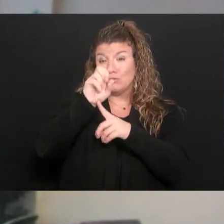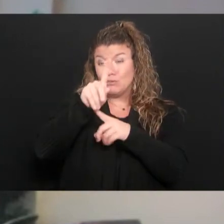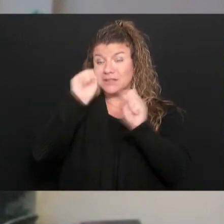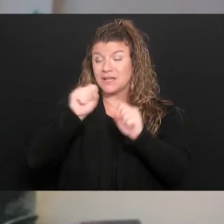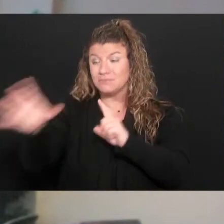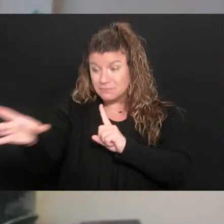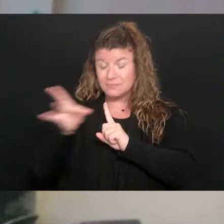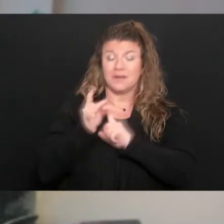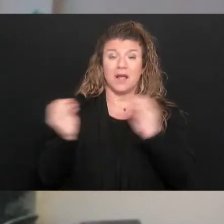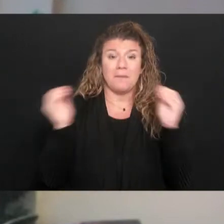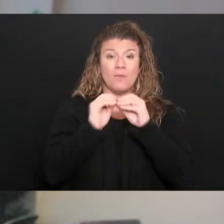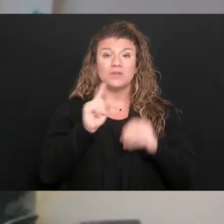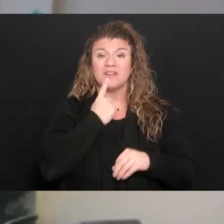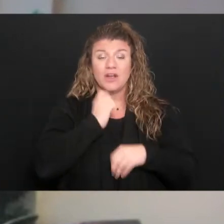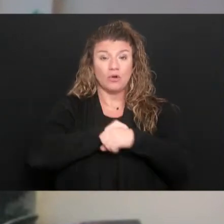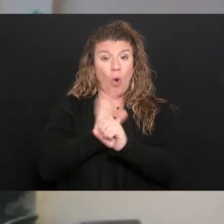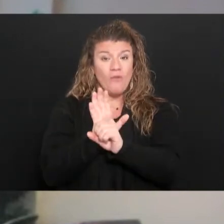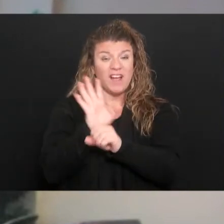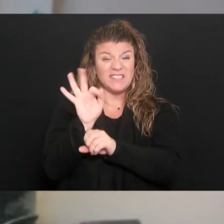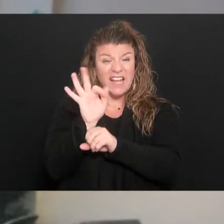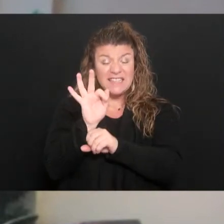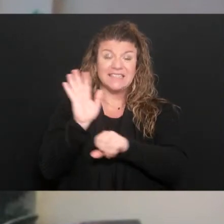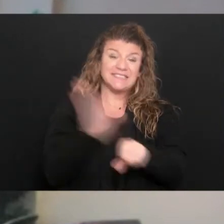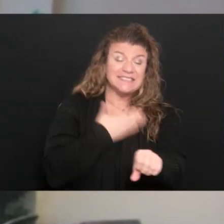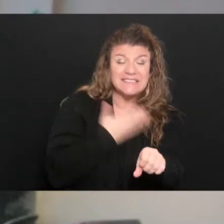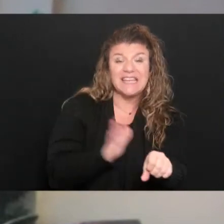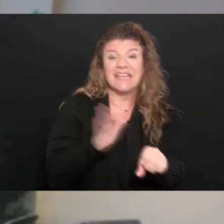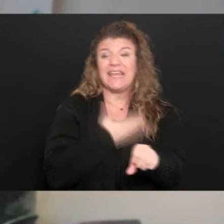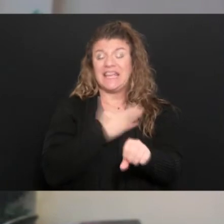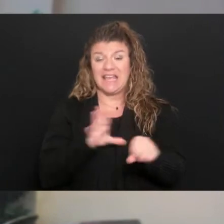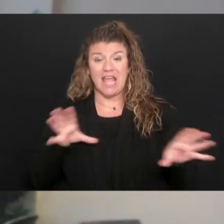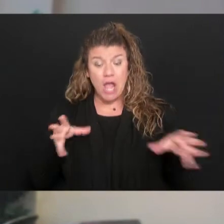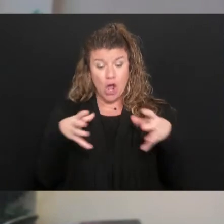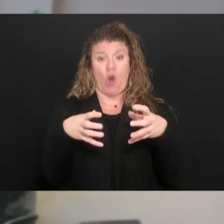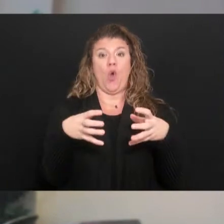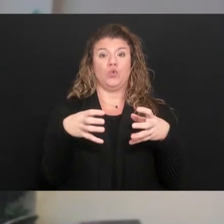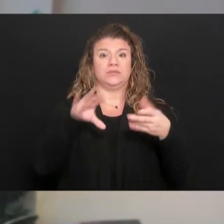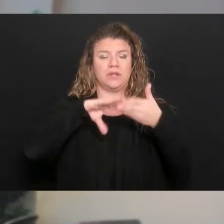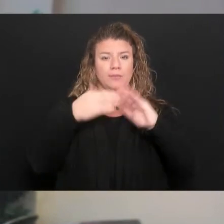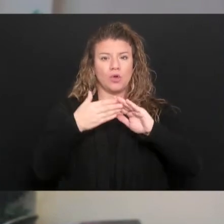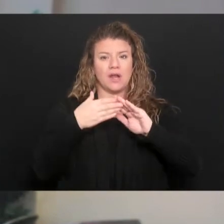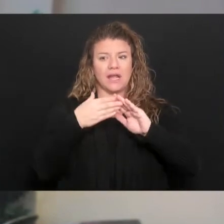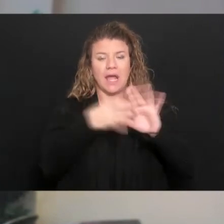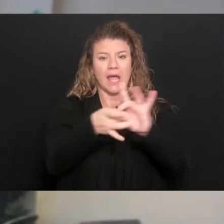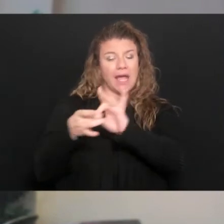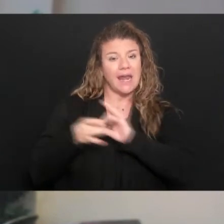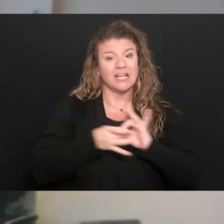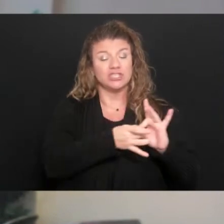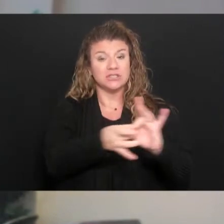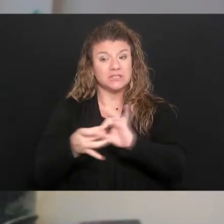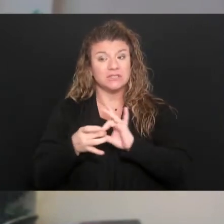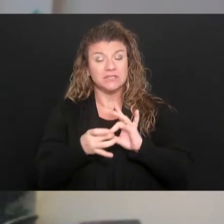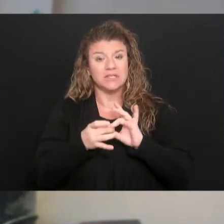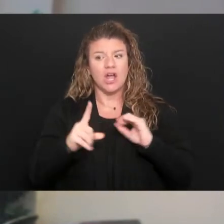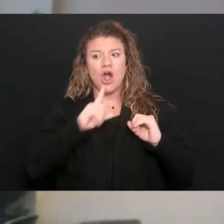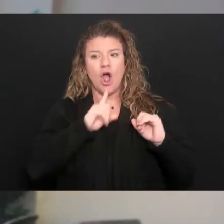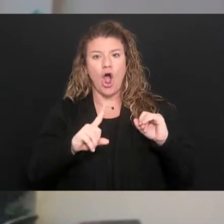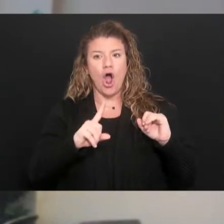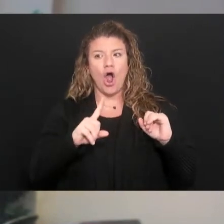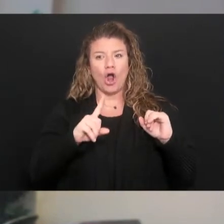consequences of COVID-19 and singing and close community connections are